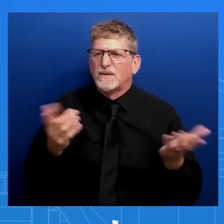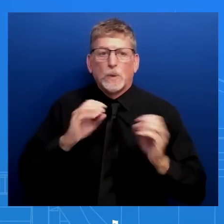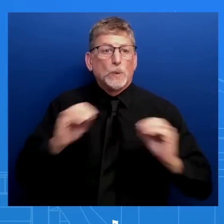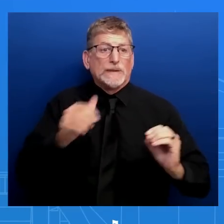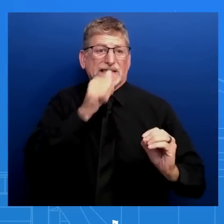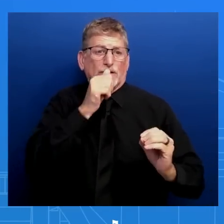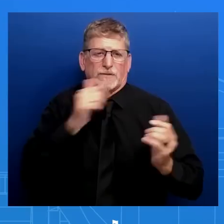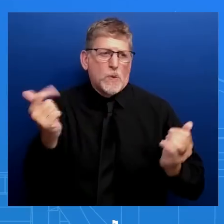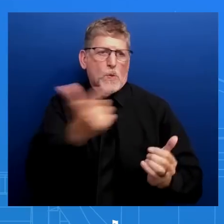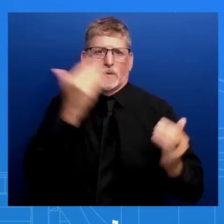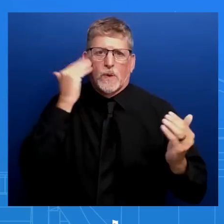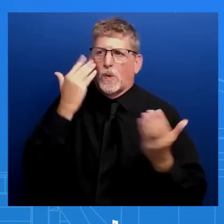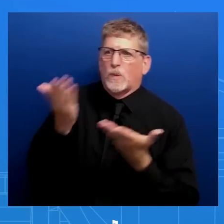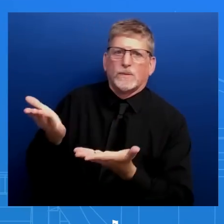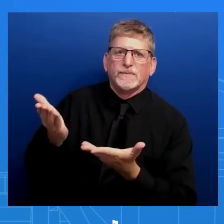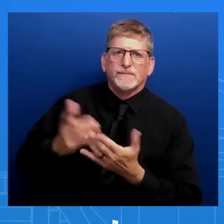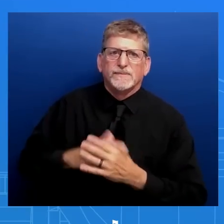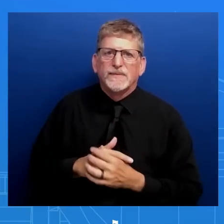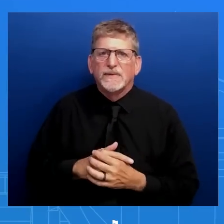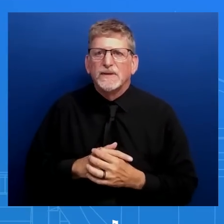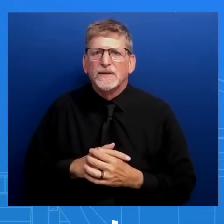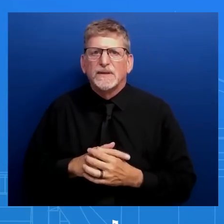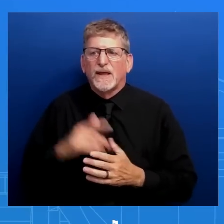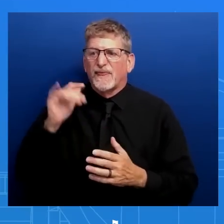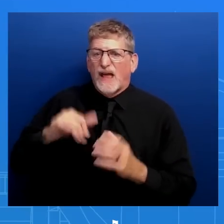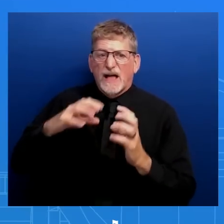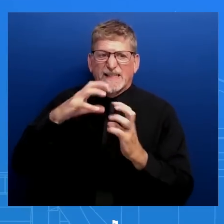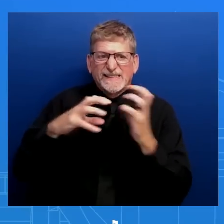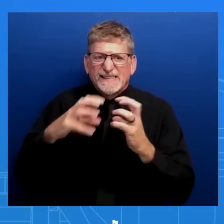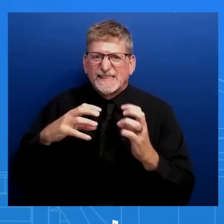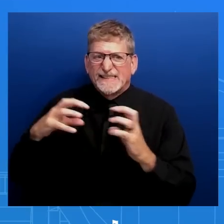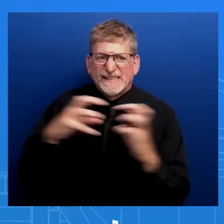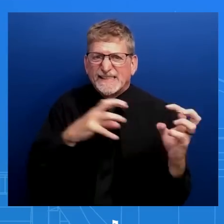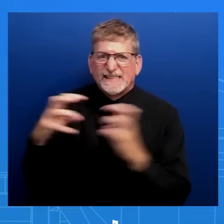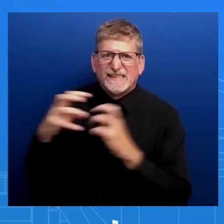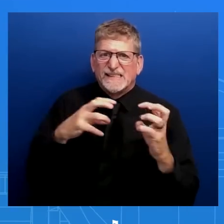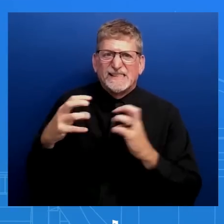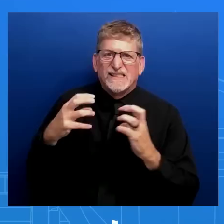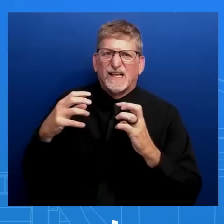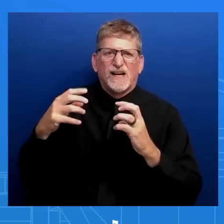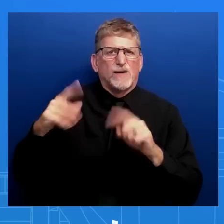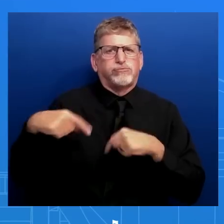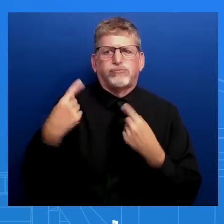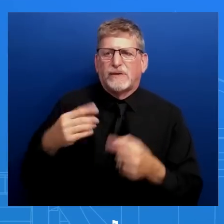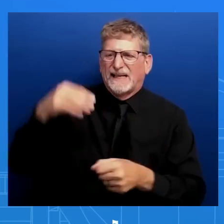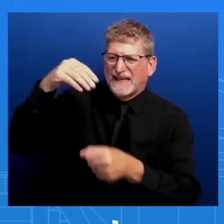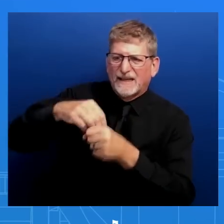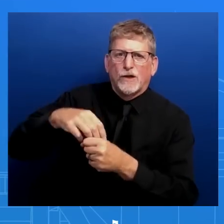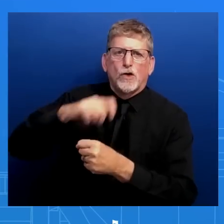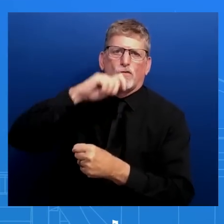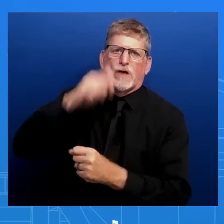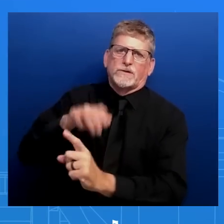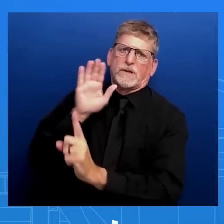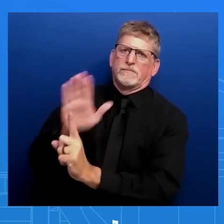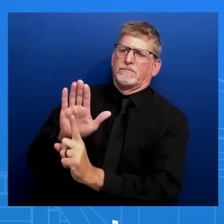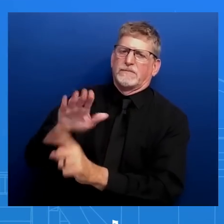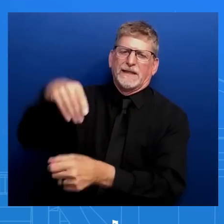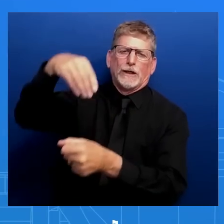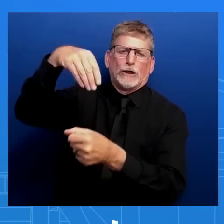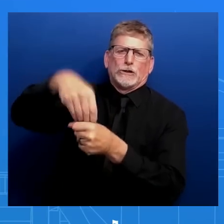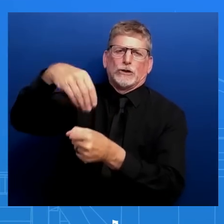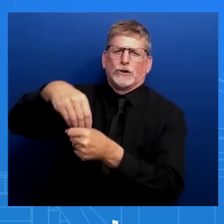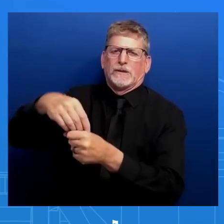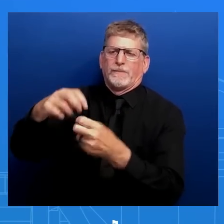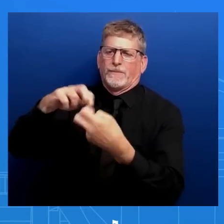that tension does inside Russia, again, that's an internal Russian matter. What we've got to do is not